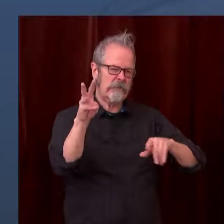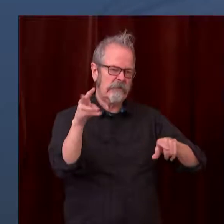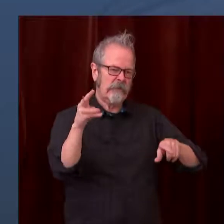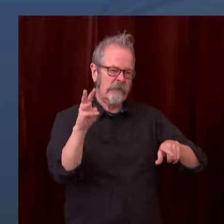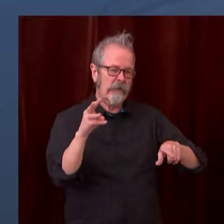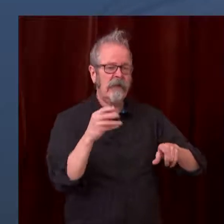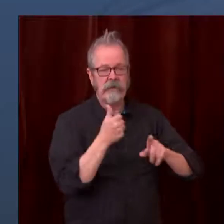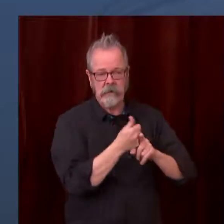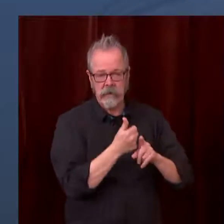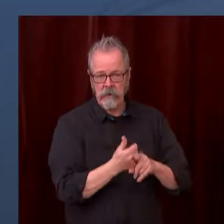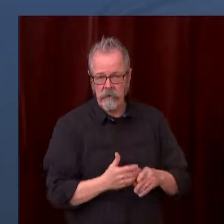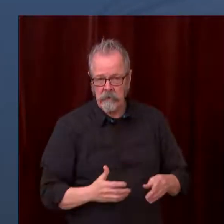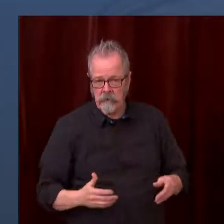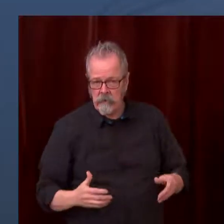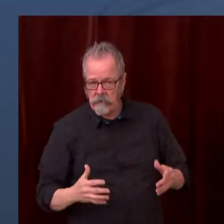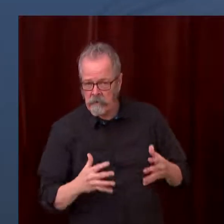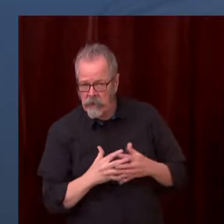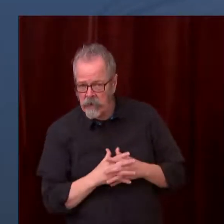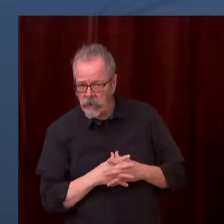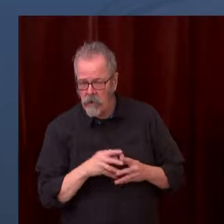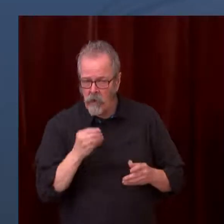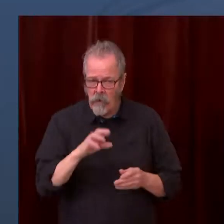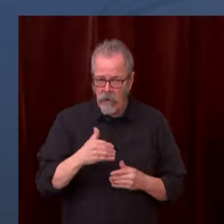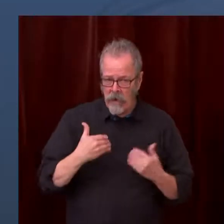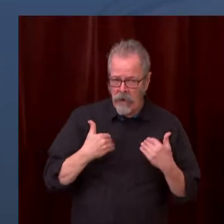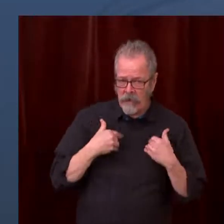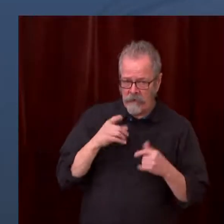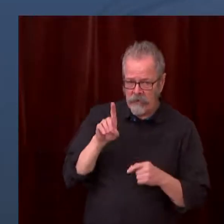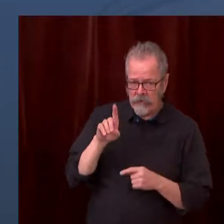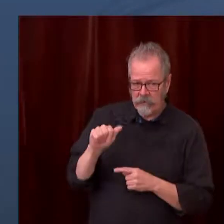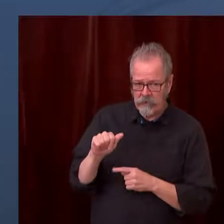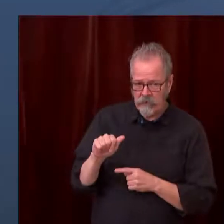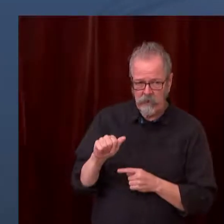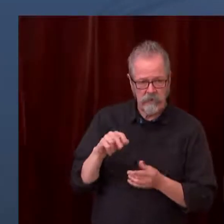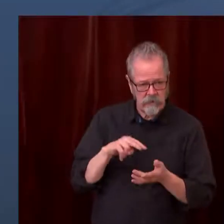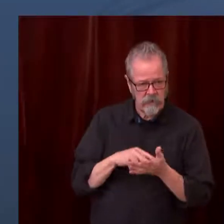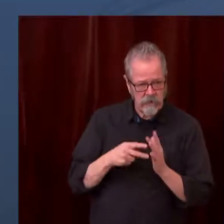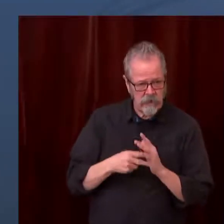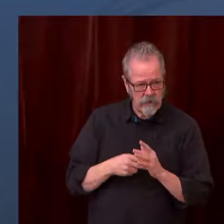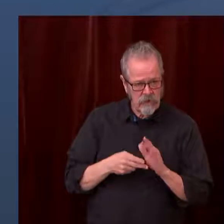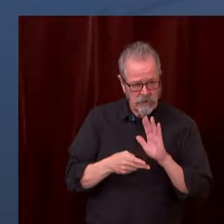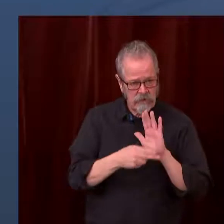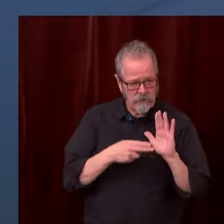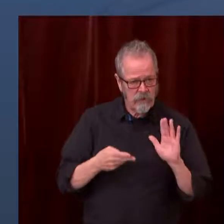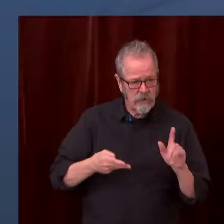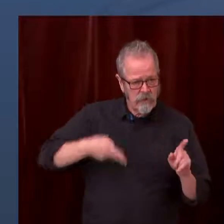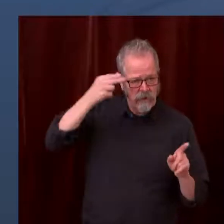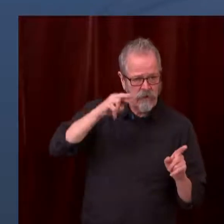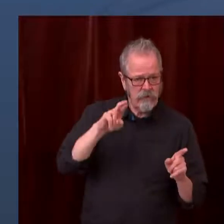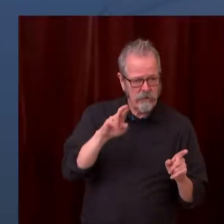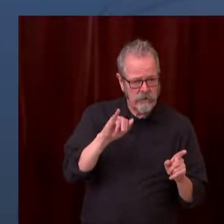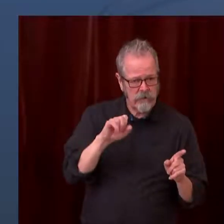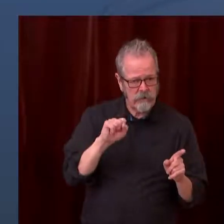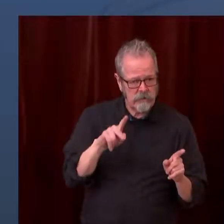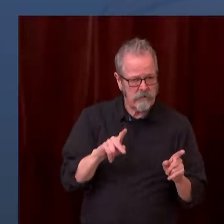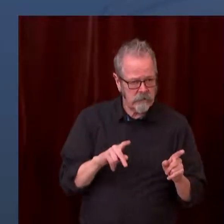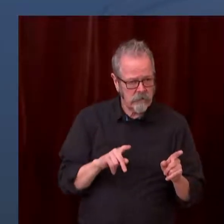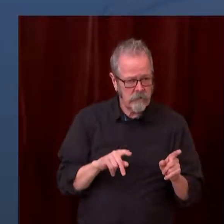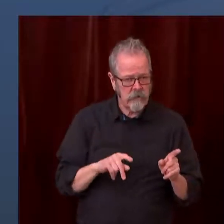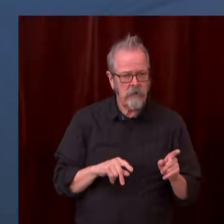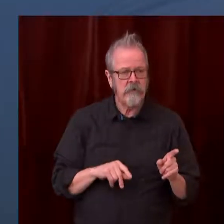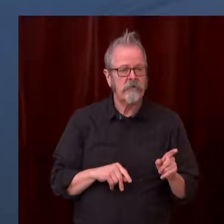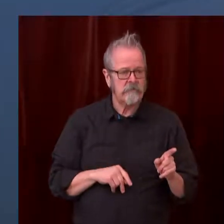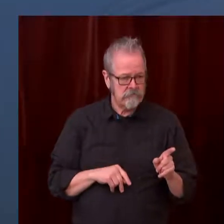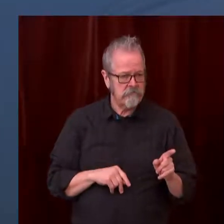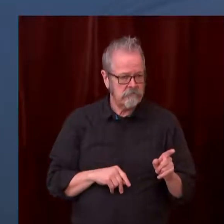that puts them at high risk. And I will remind you, of course, that certain child care workers and K through 12 staff, of